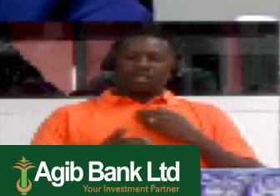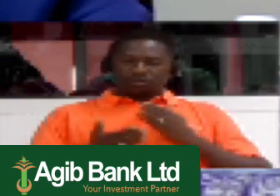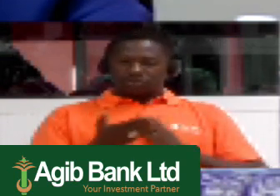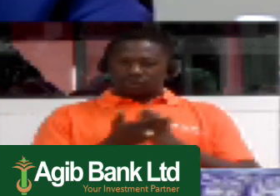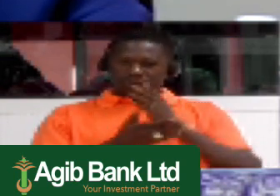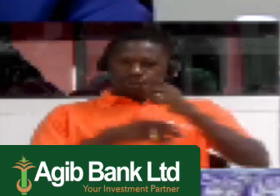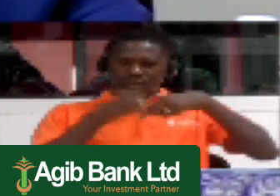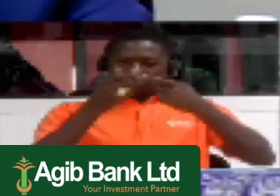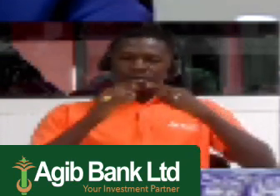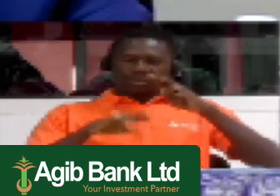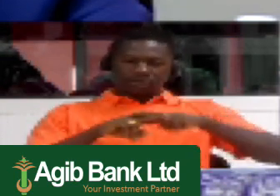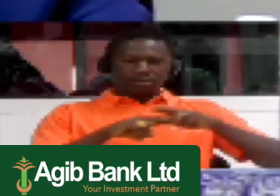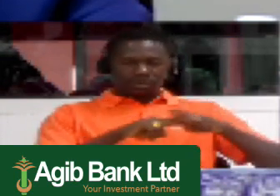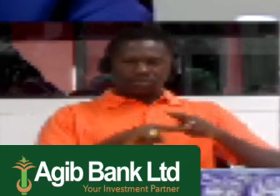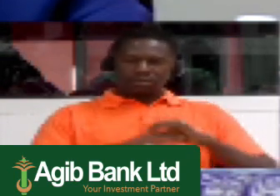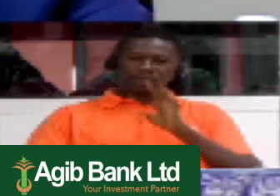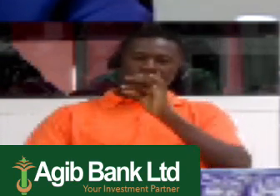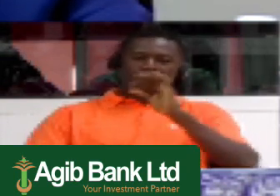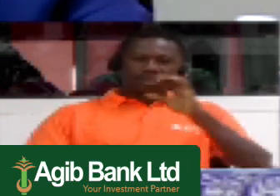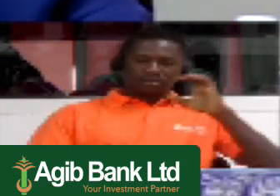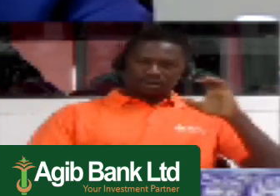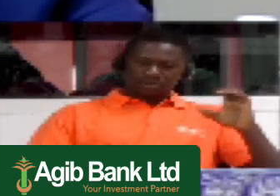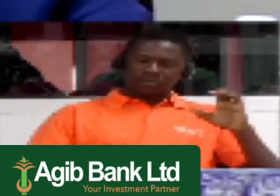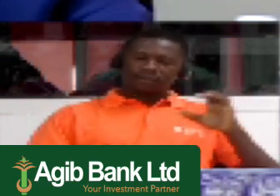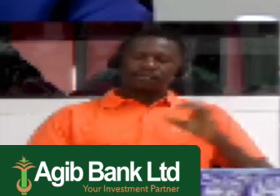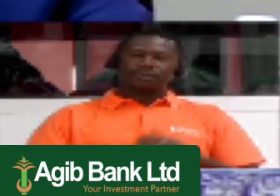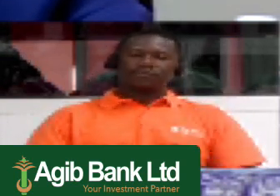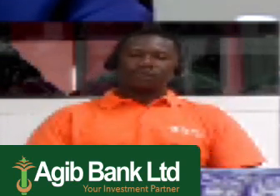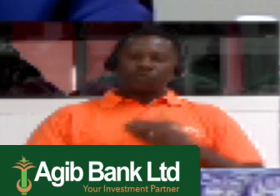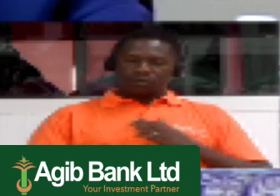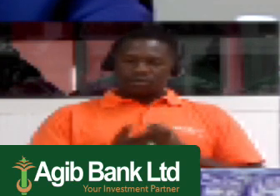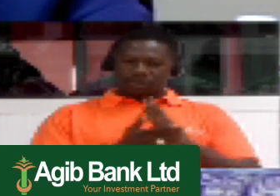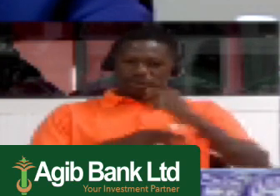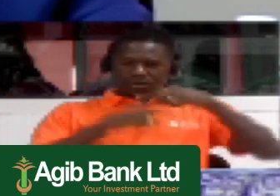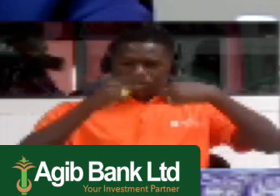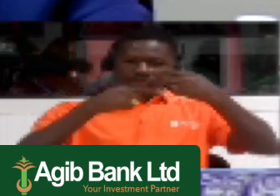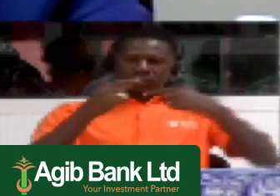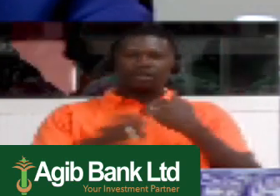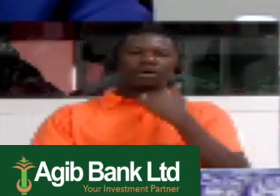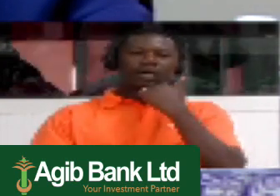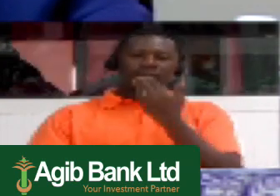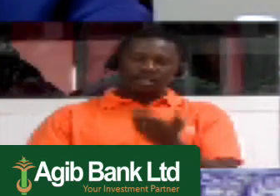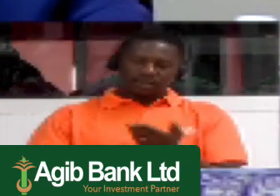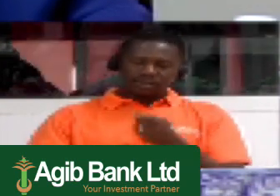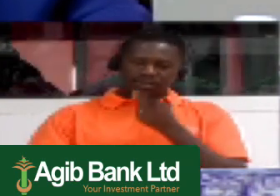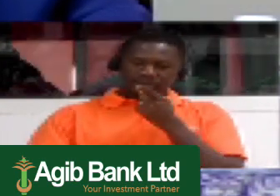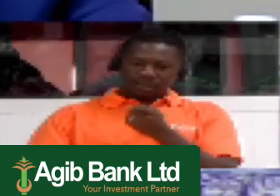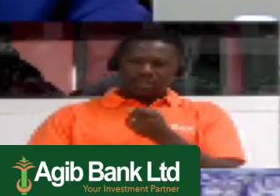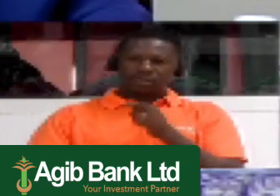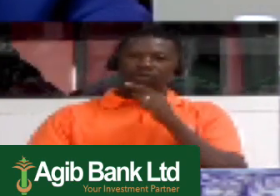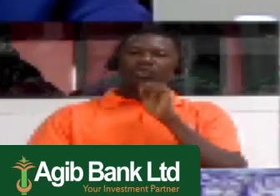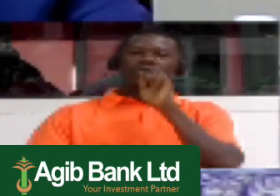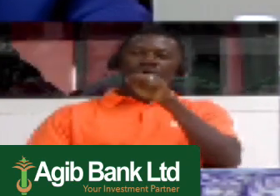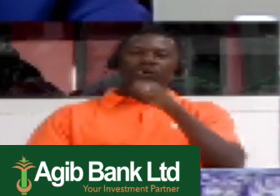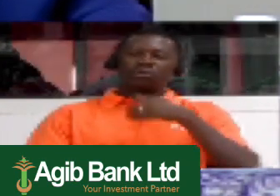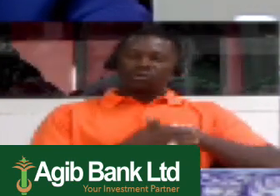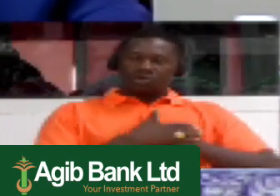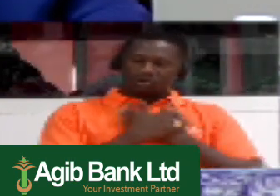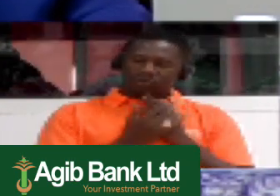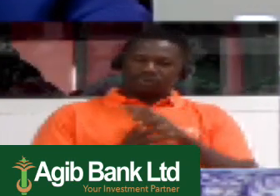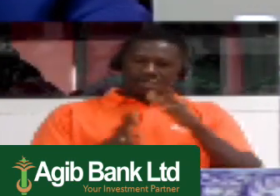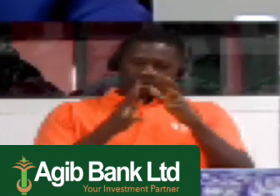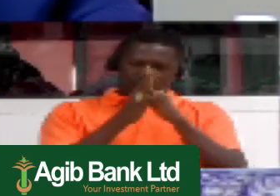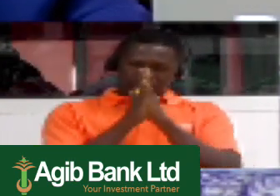we continue to sit in the TRRC, we continue to ask that your love and compassion